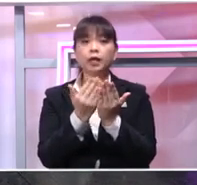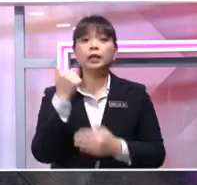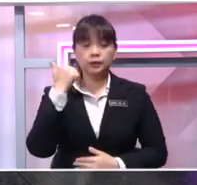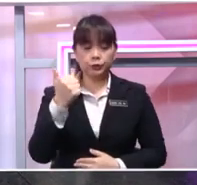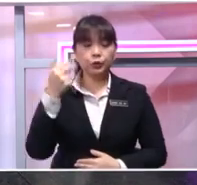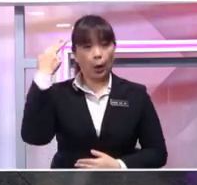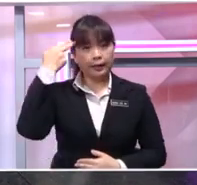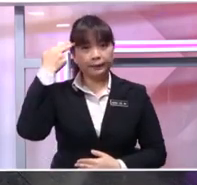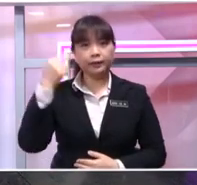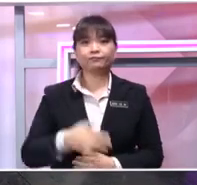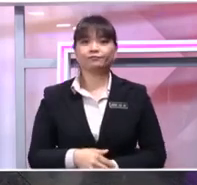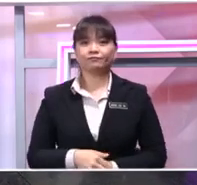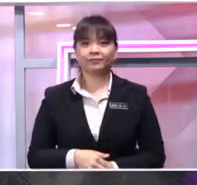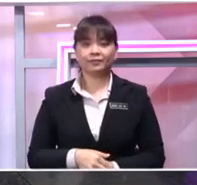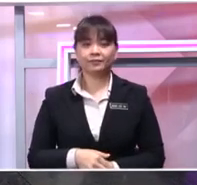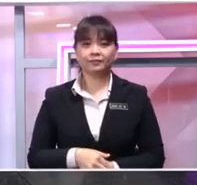Hakimi. Thank you.